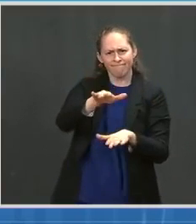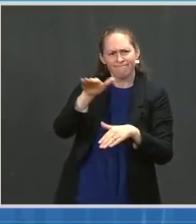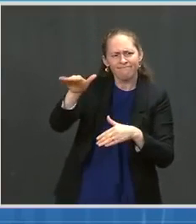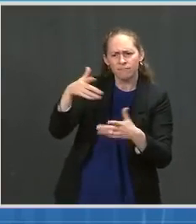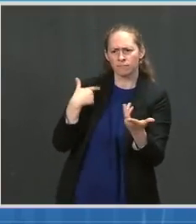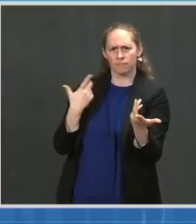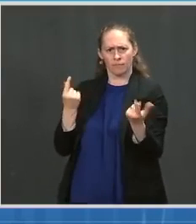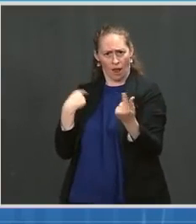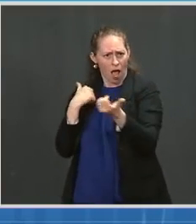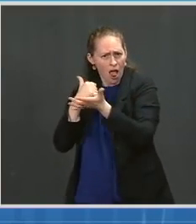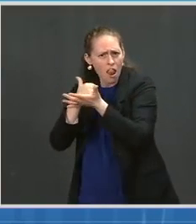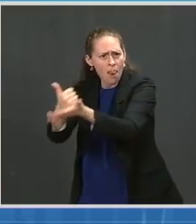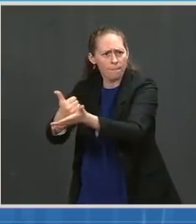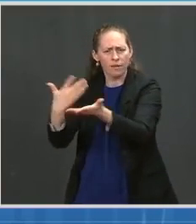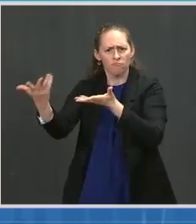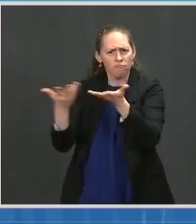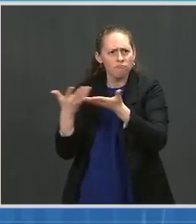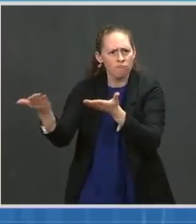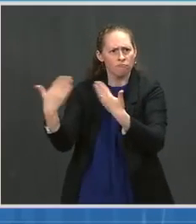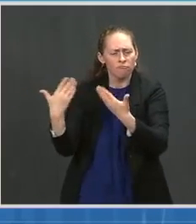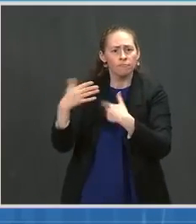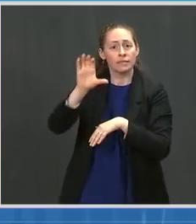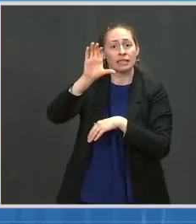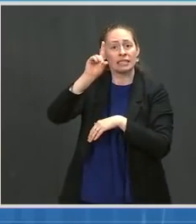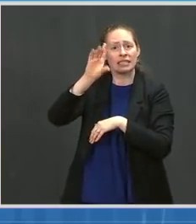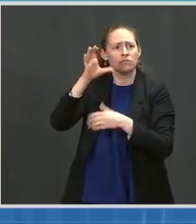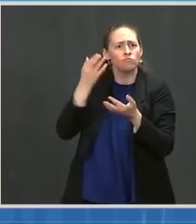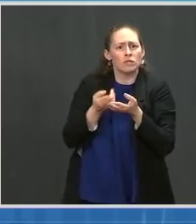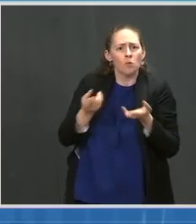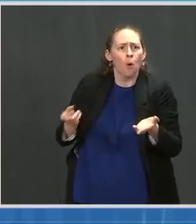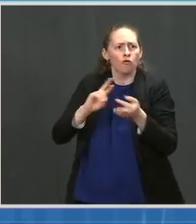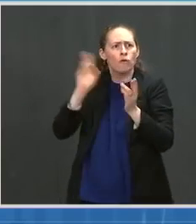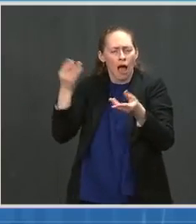deploying CDC teams to provide their expertise and resources.